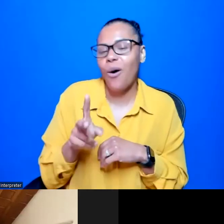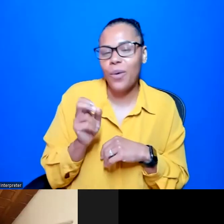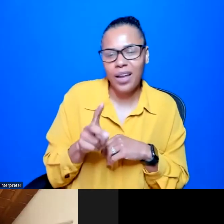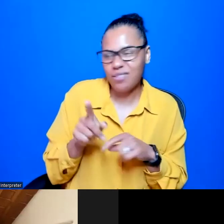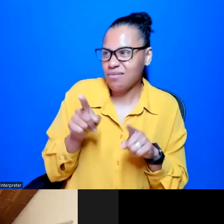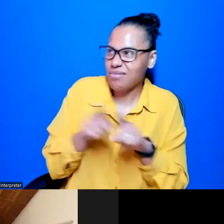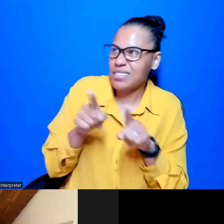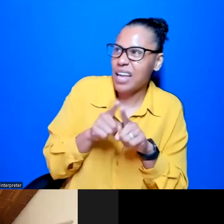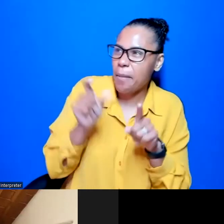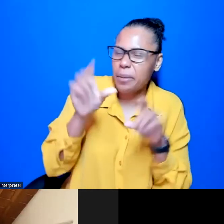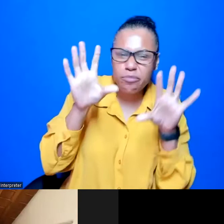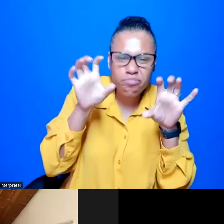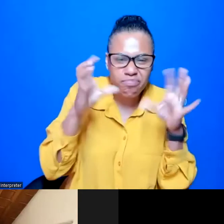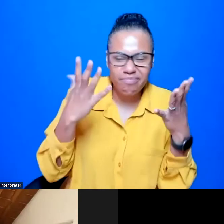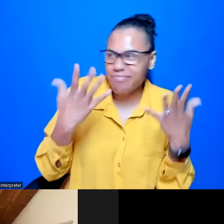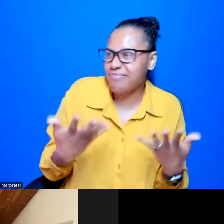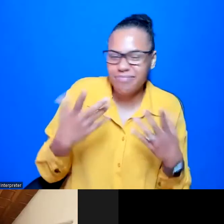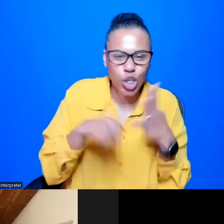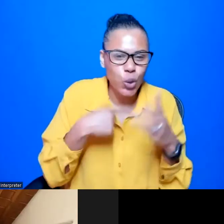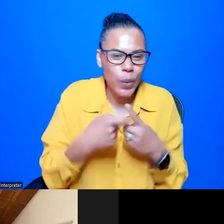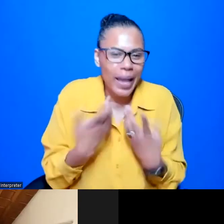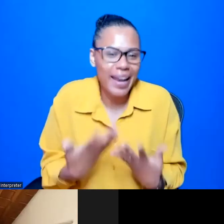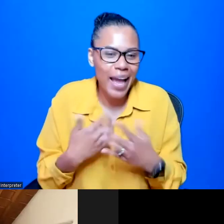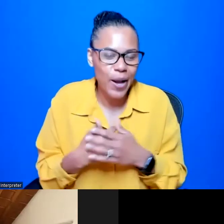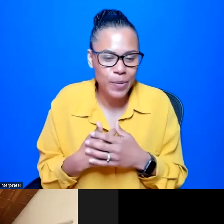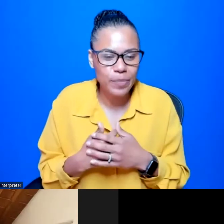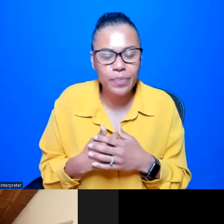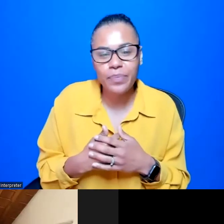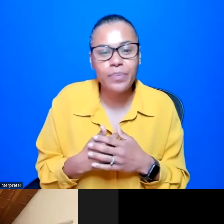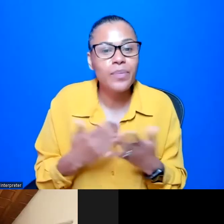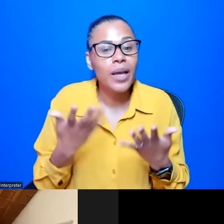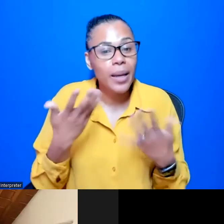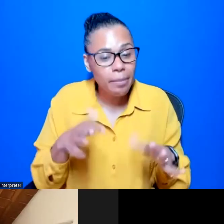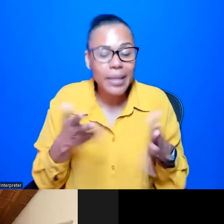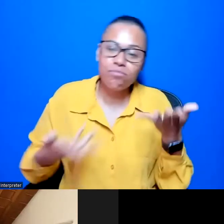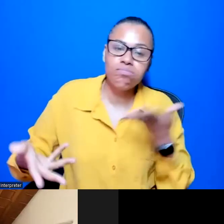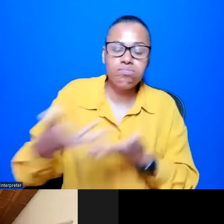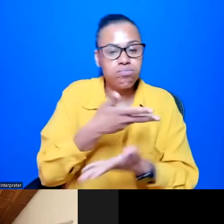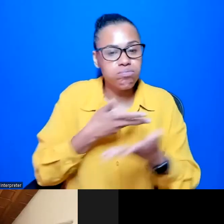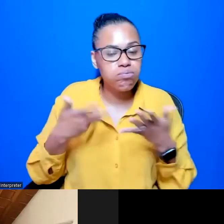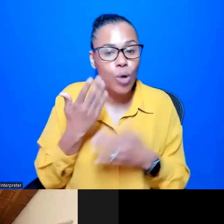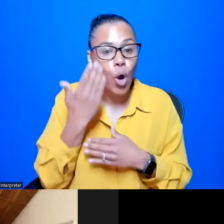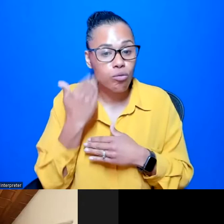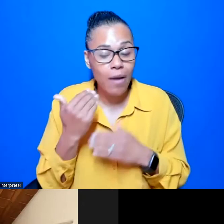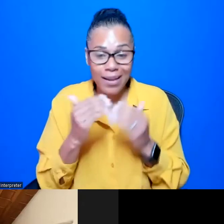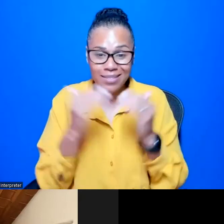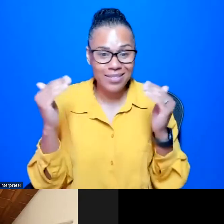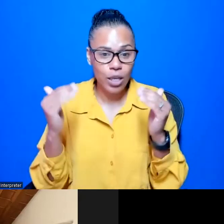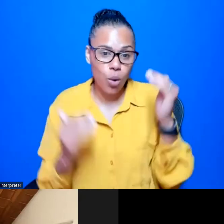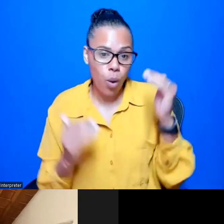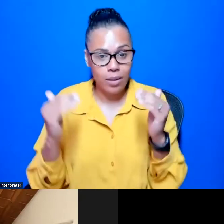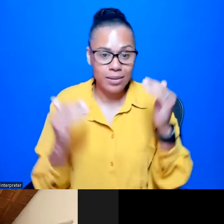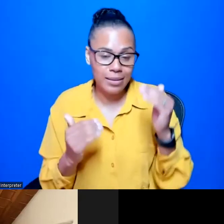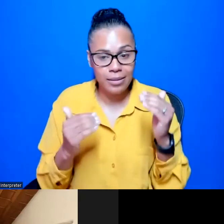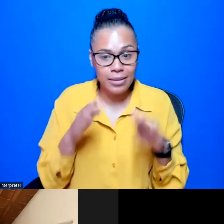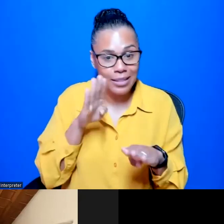but I'm glad it's sunny there. So look, we have been talking about the state of race equality within sport and physical